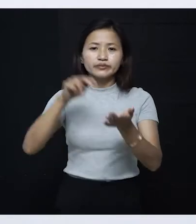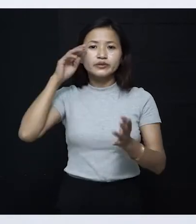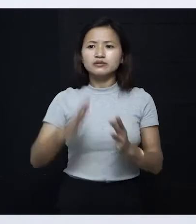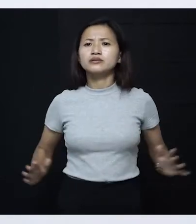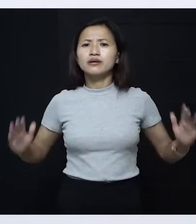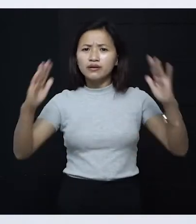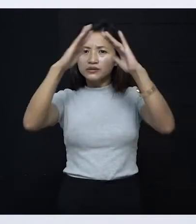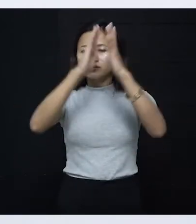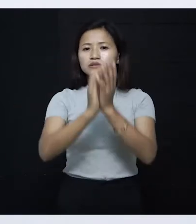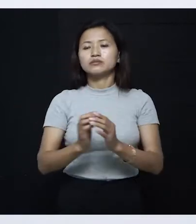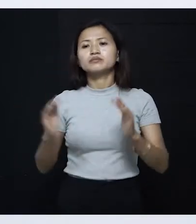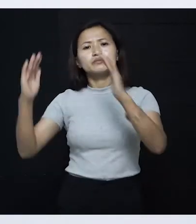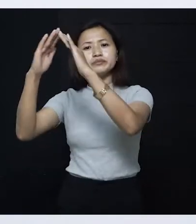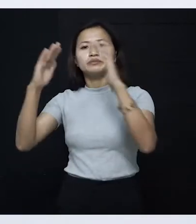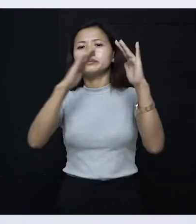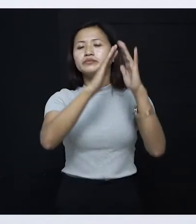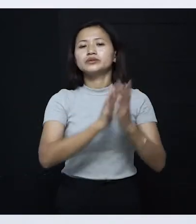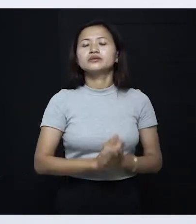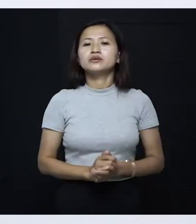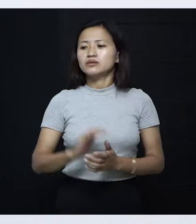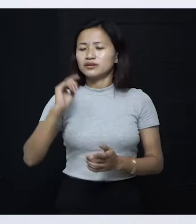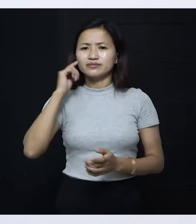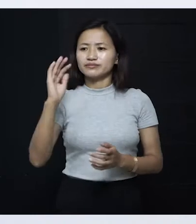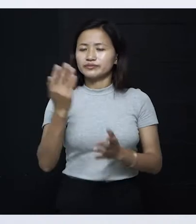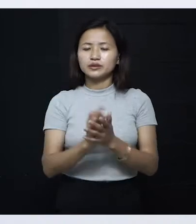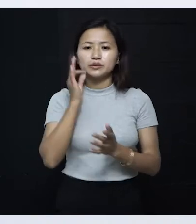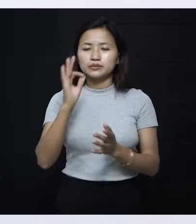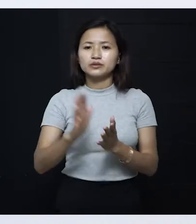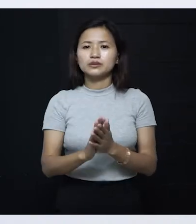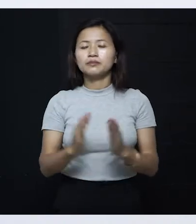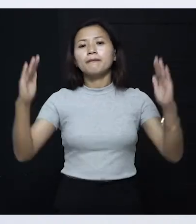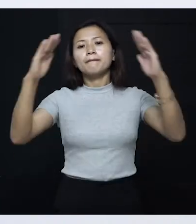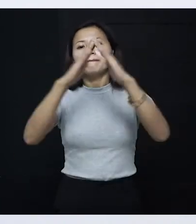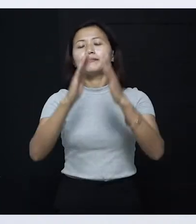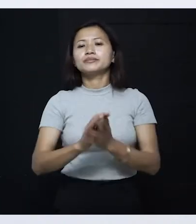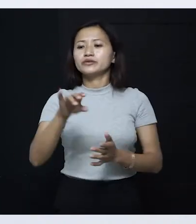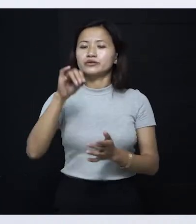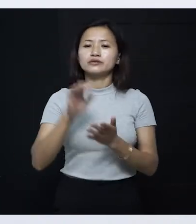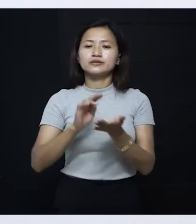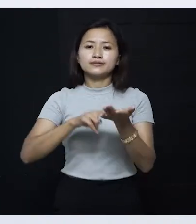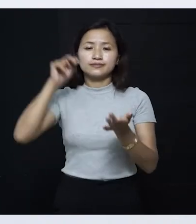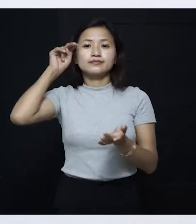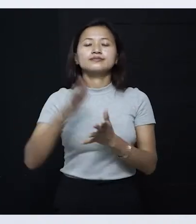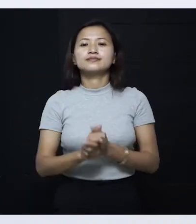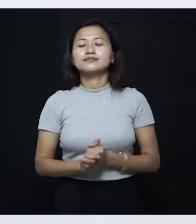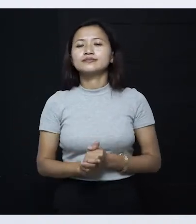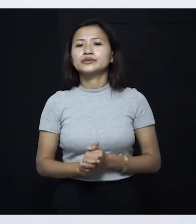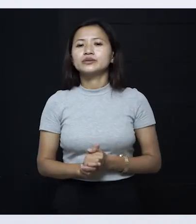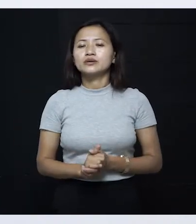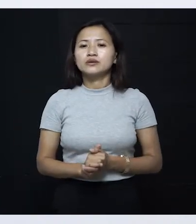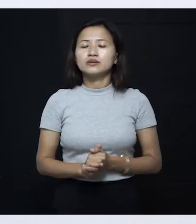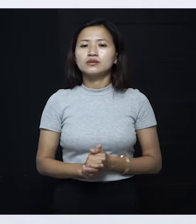it? Then you can mention about some important mountains also that are found in Nagaland. Like we have